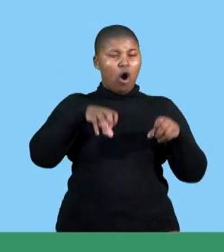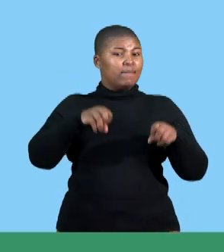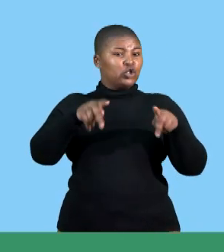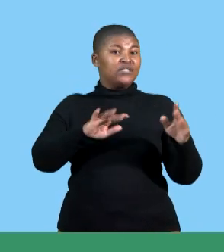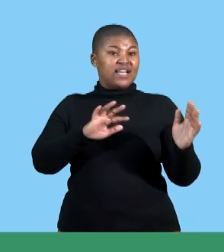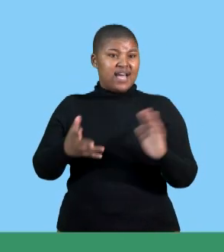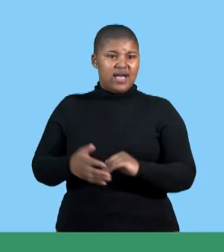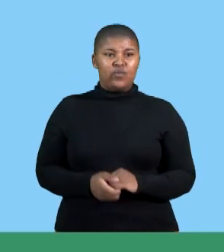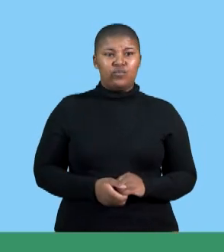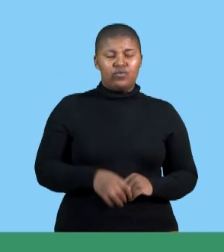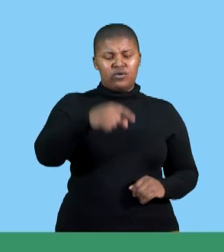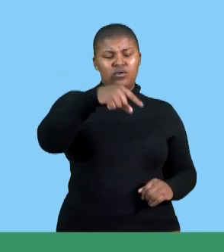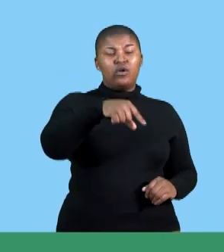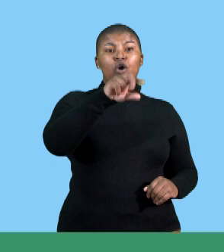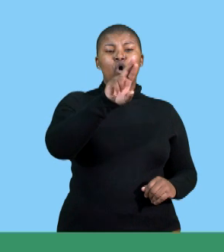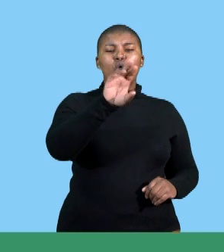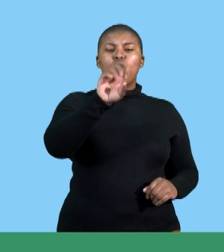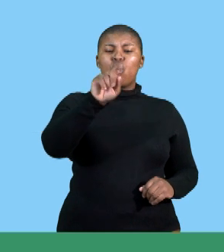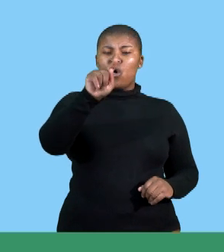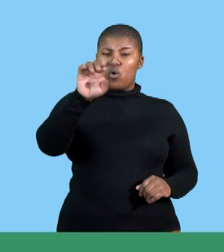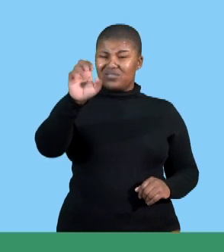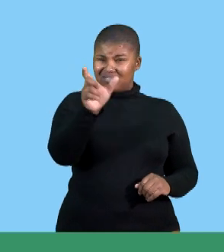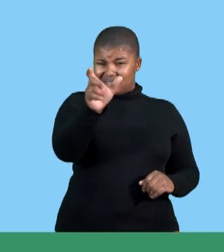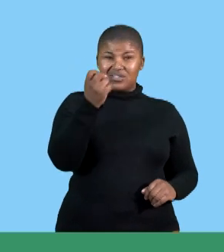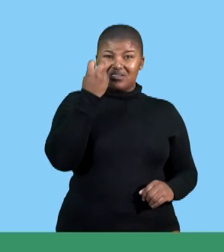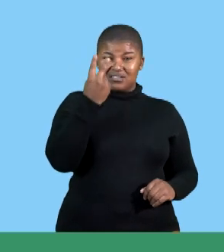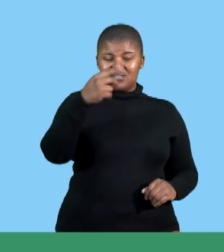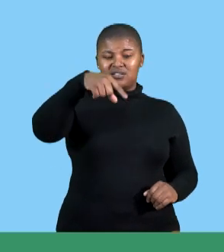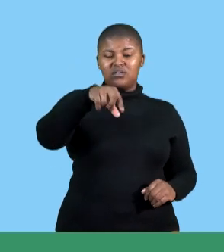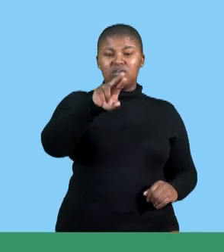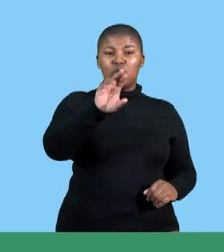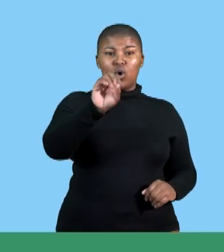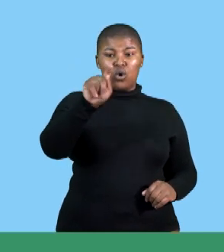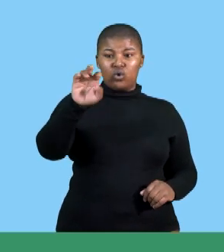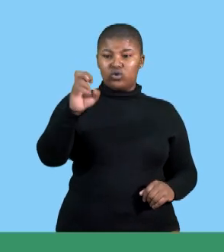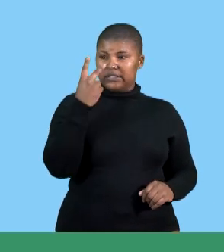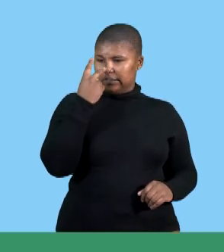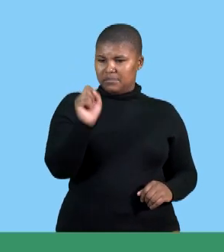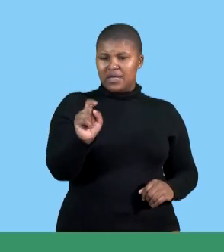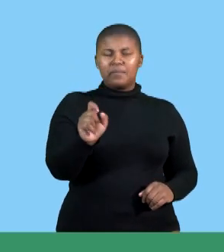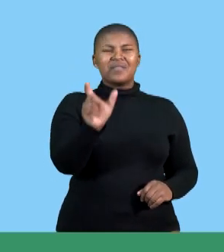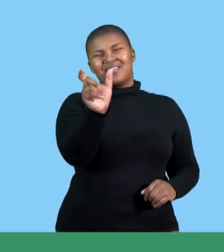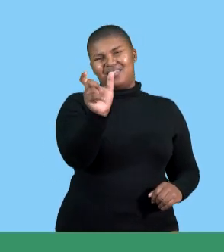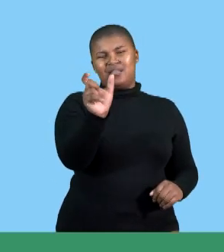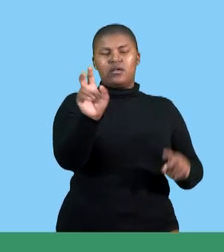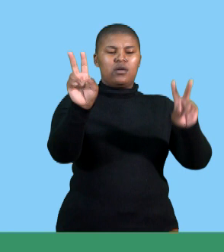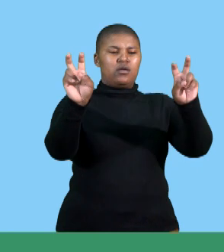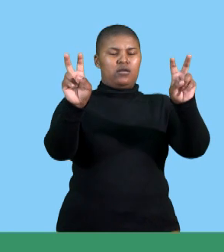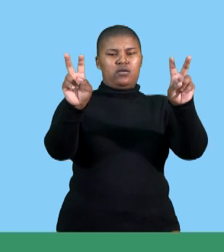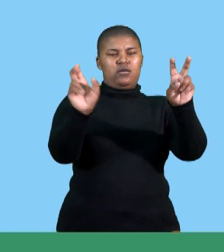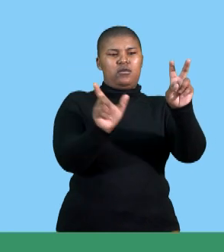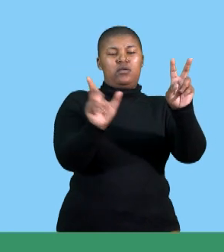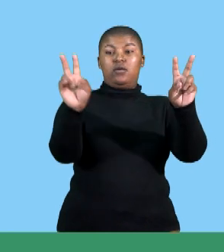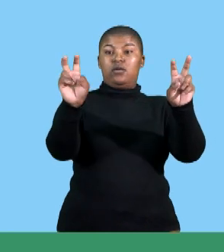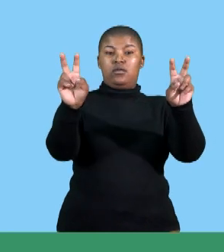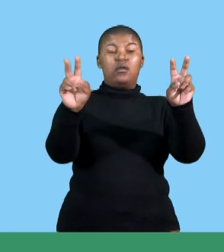let's speak a bit about the word quote. The minute you see the word quote in a question, you know with quotes, these are